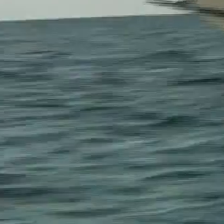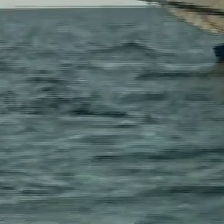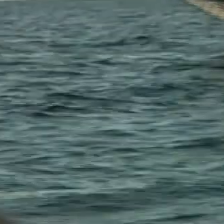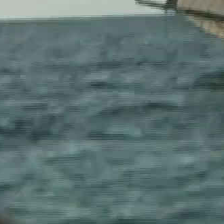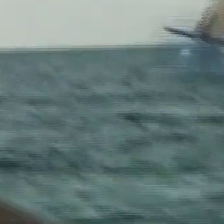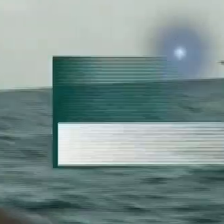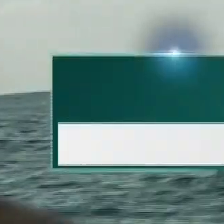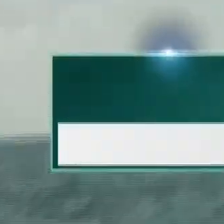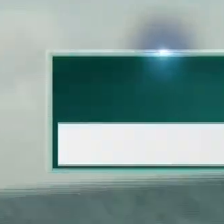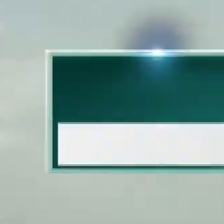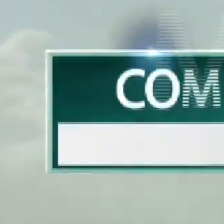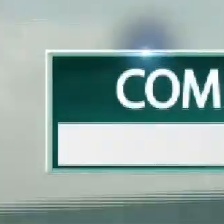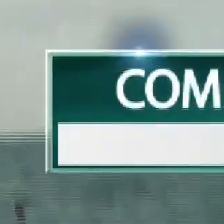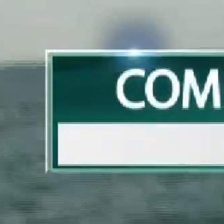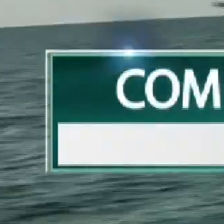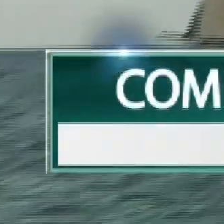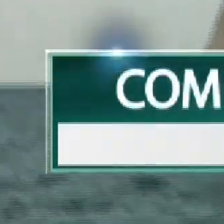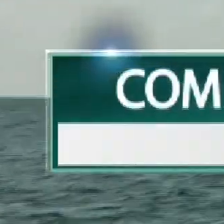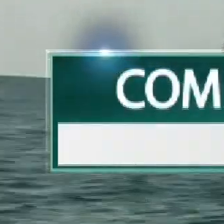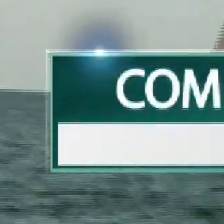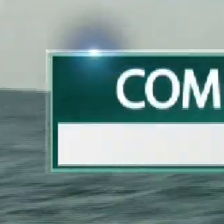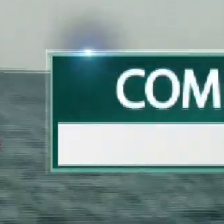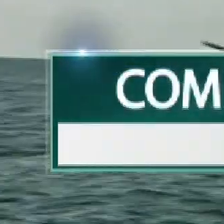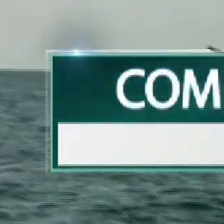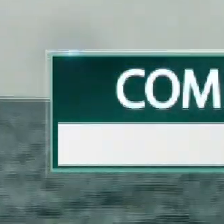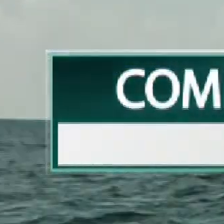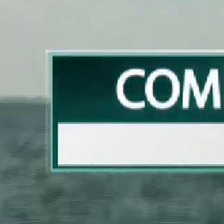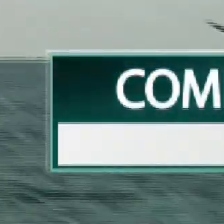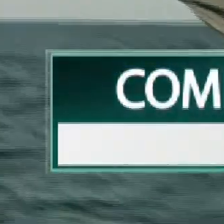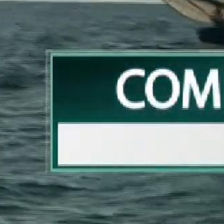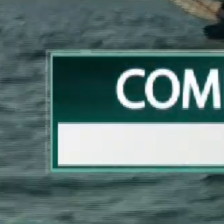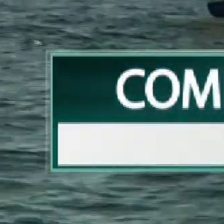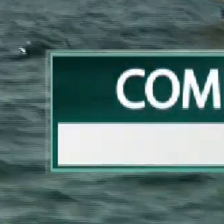It's regatta time again in Andros. We've got highlights.